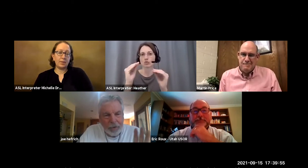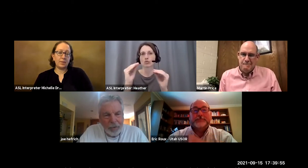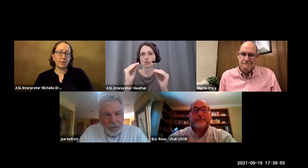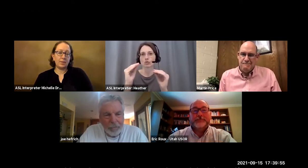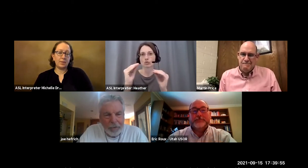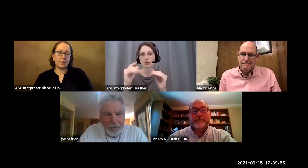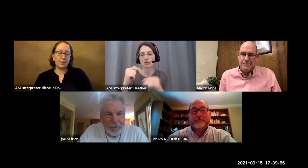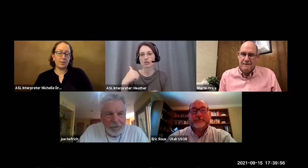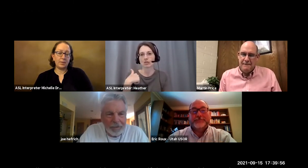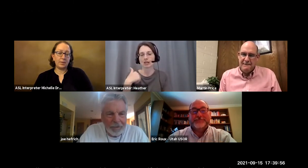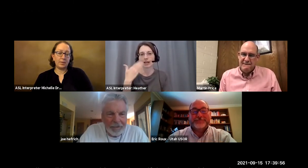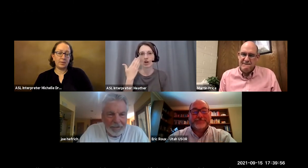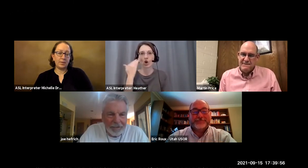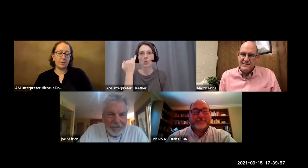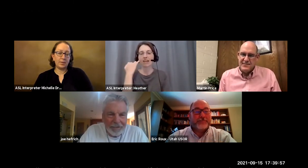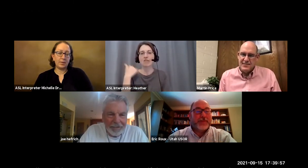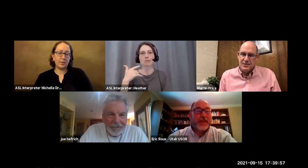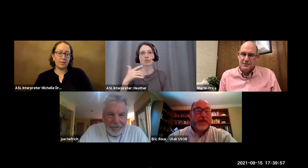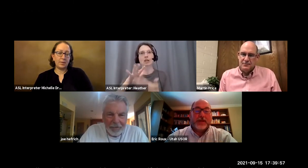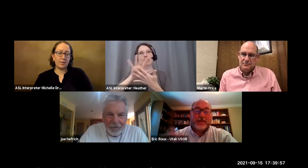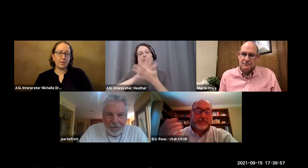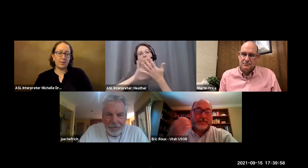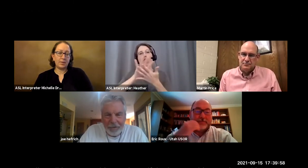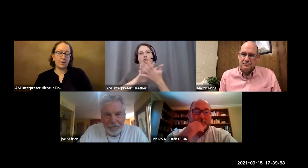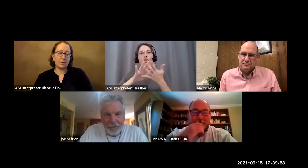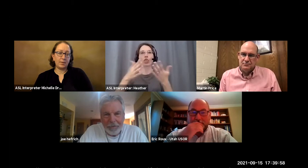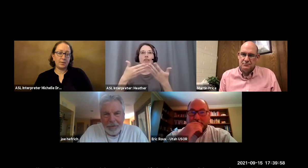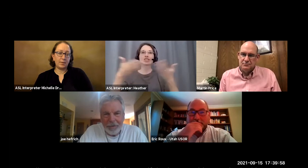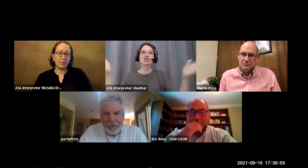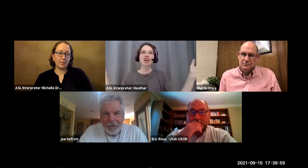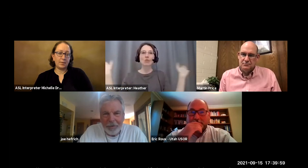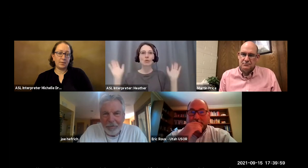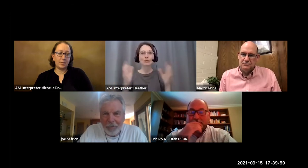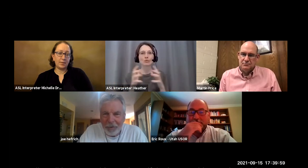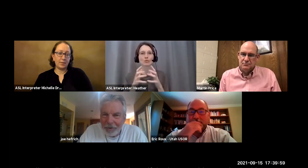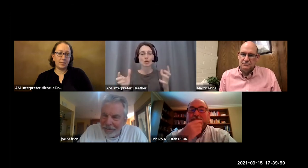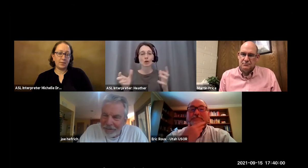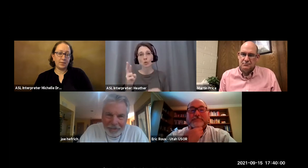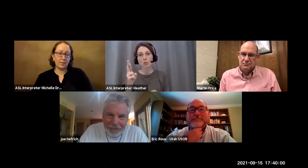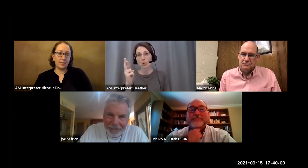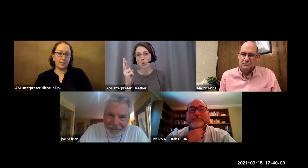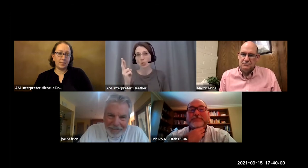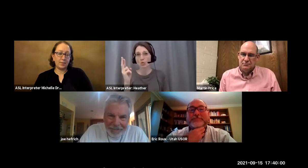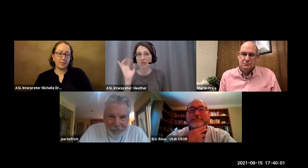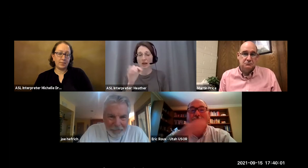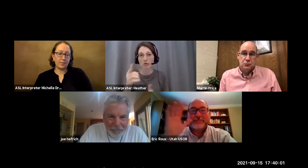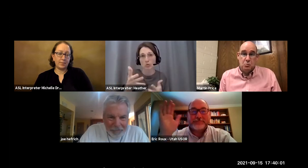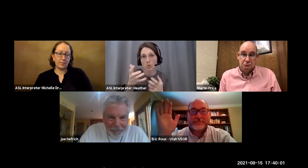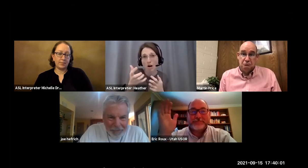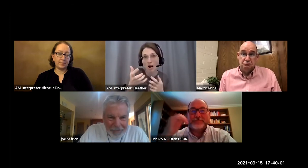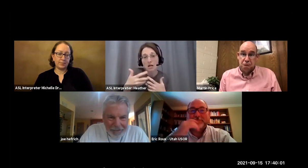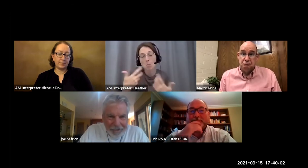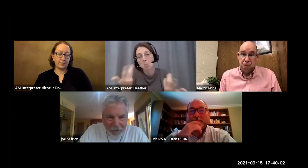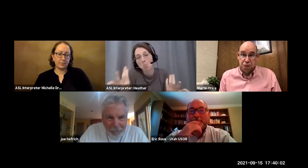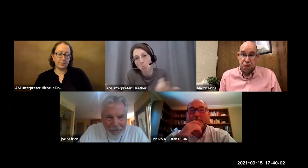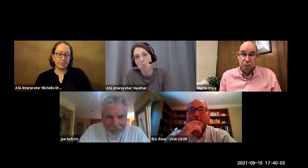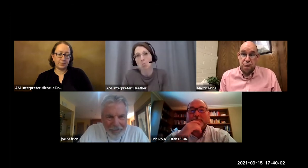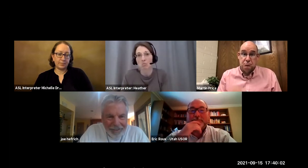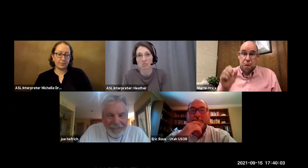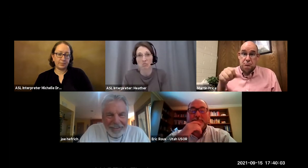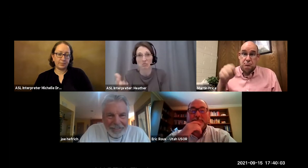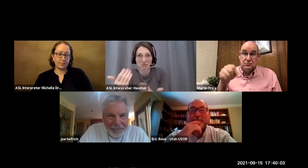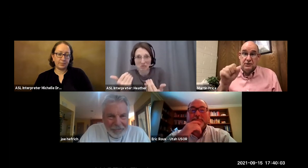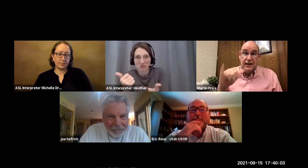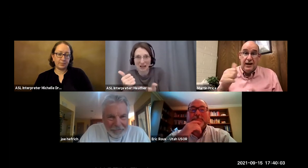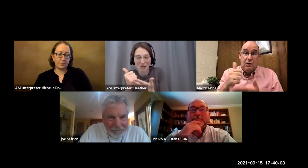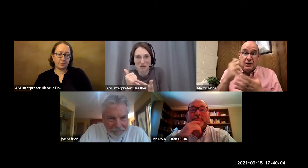I'm talking too ambiguously, or if that's something you're looking for, or kind of help me out